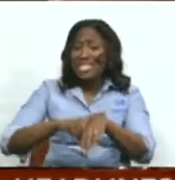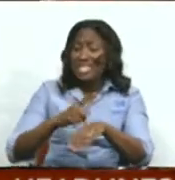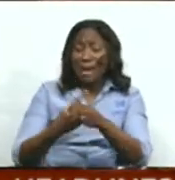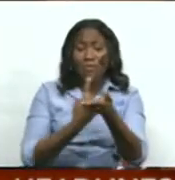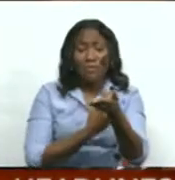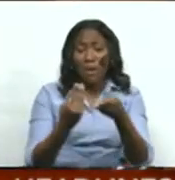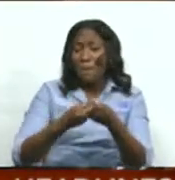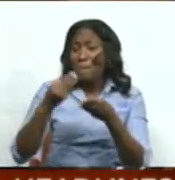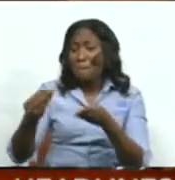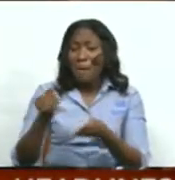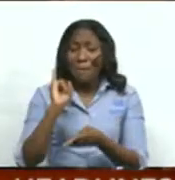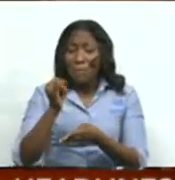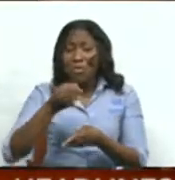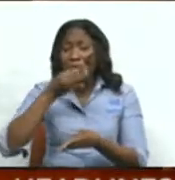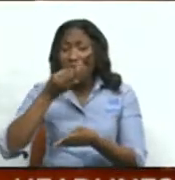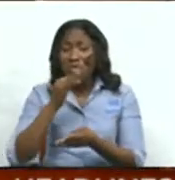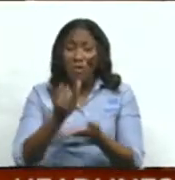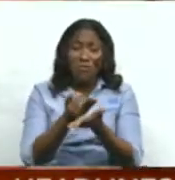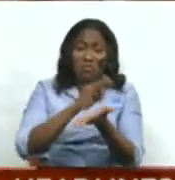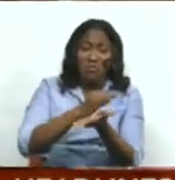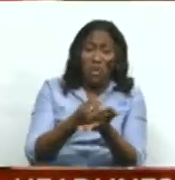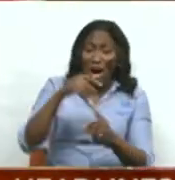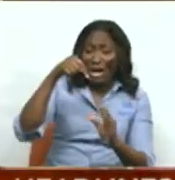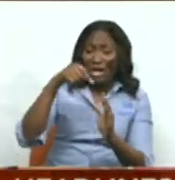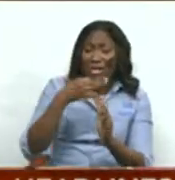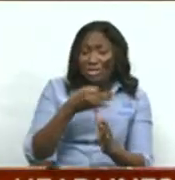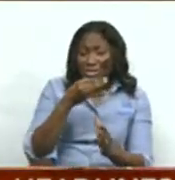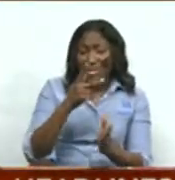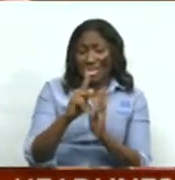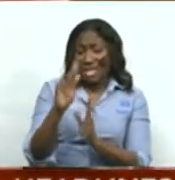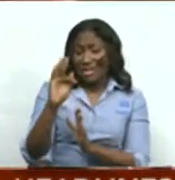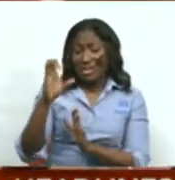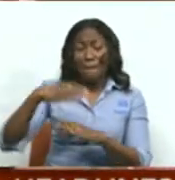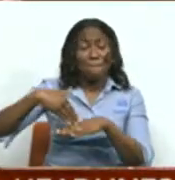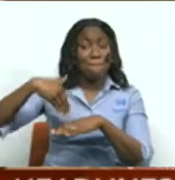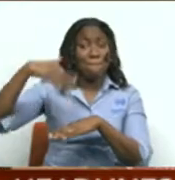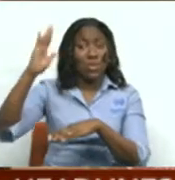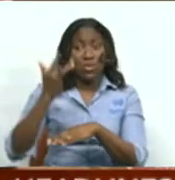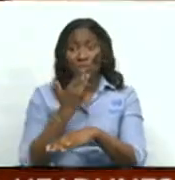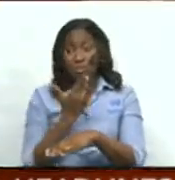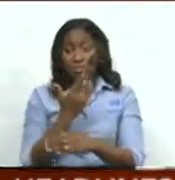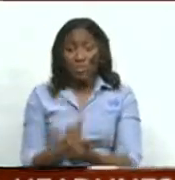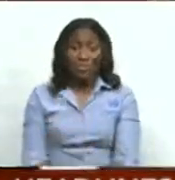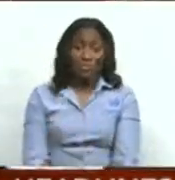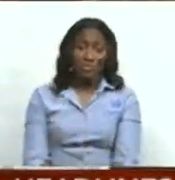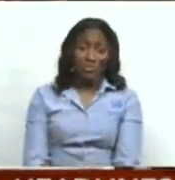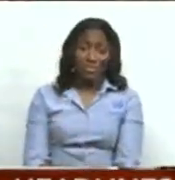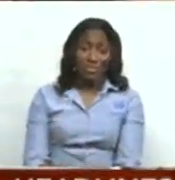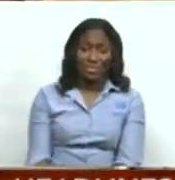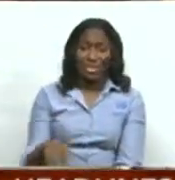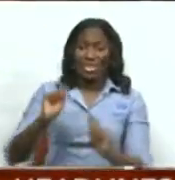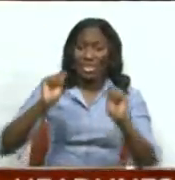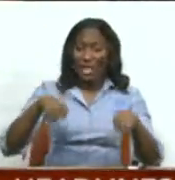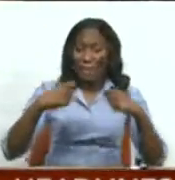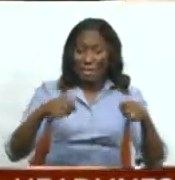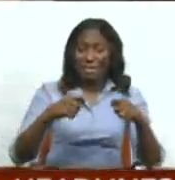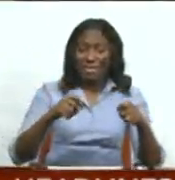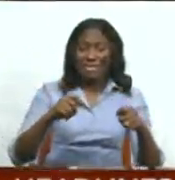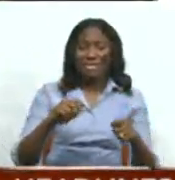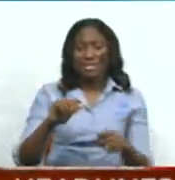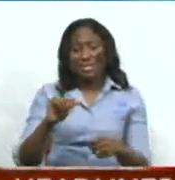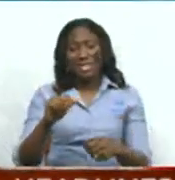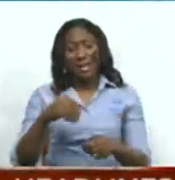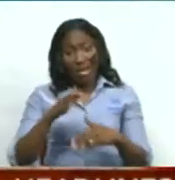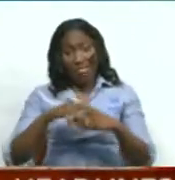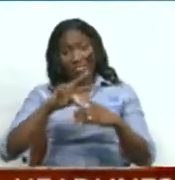breaks down the fast food preferences, with KFC leading with 88% and Doubles 10%